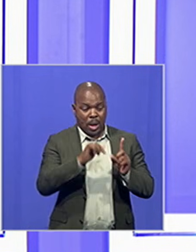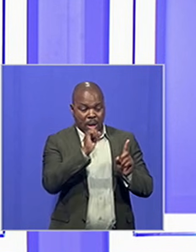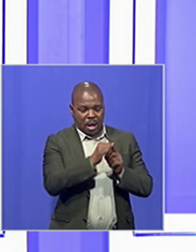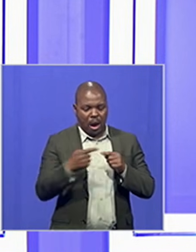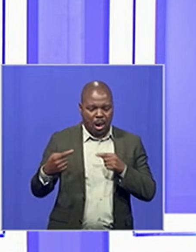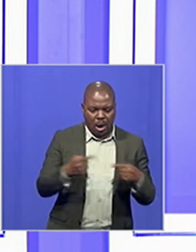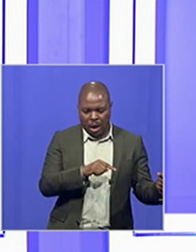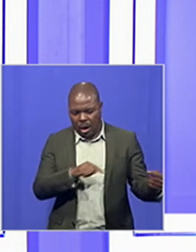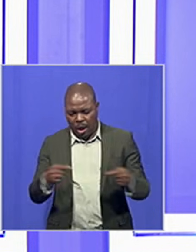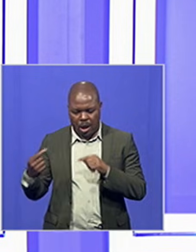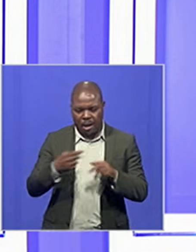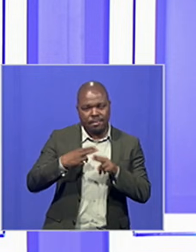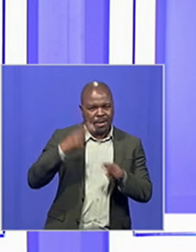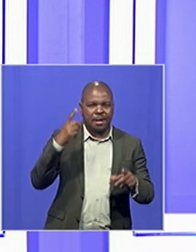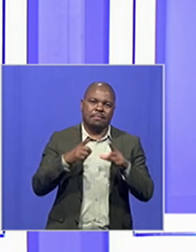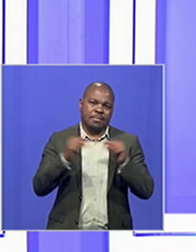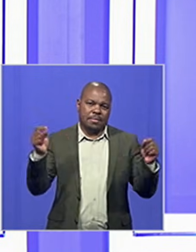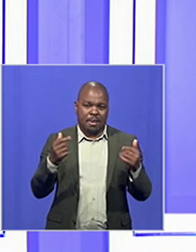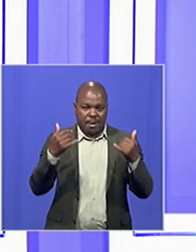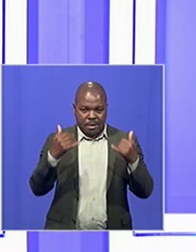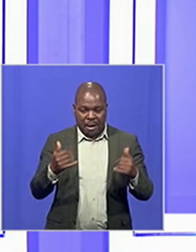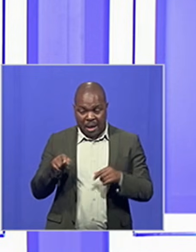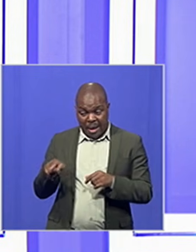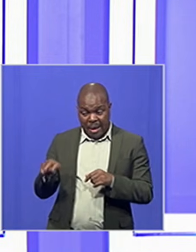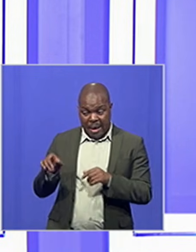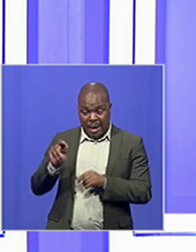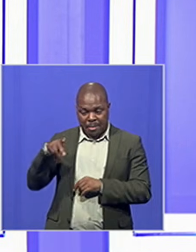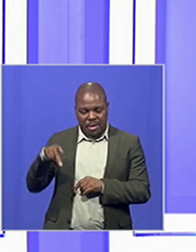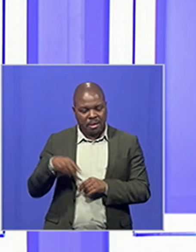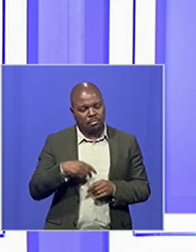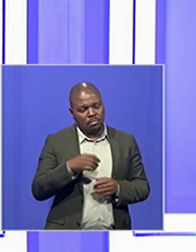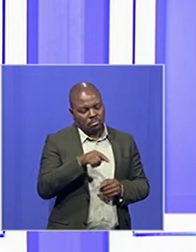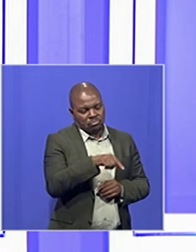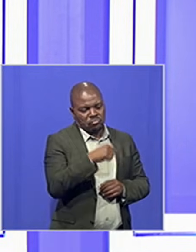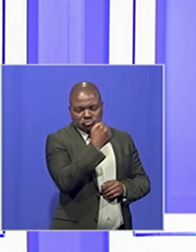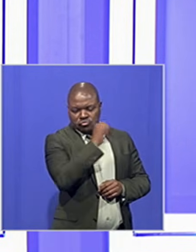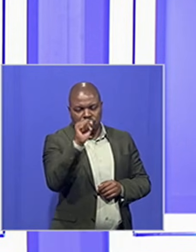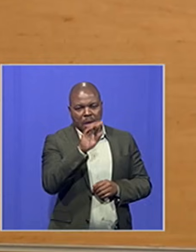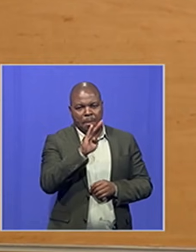koloseditse dingangisano tsa bofelo mme puso e kgatlhanong le kopo ya beili.